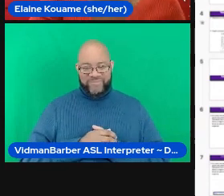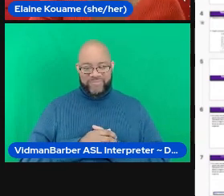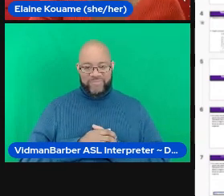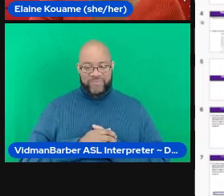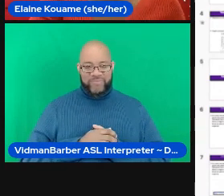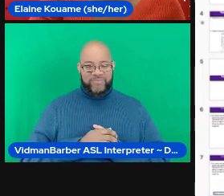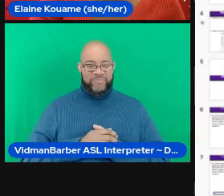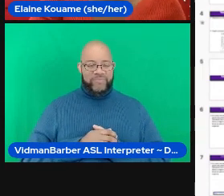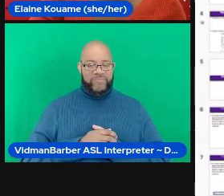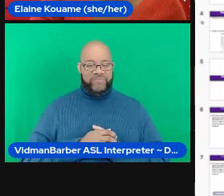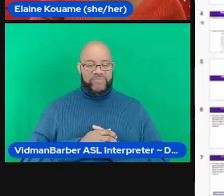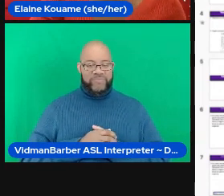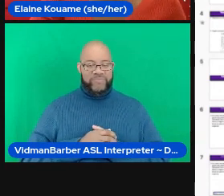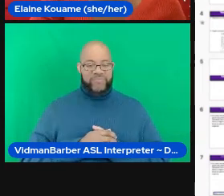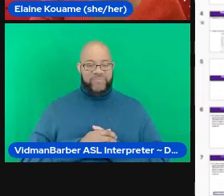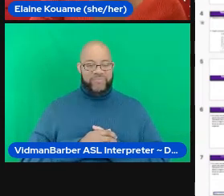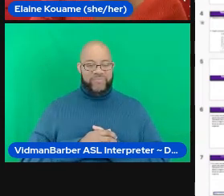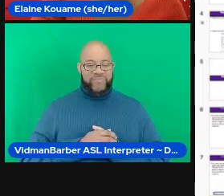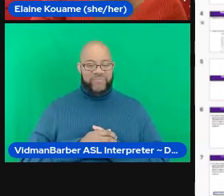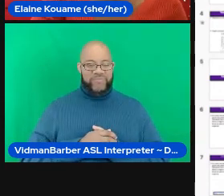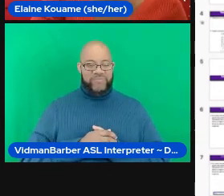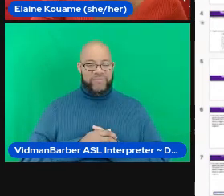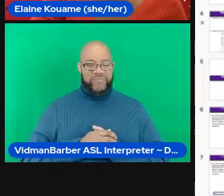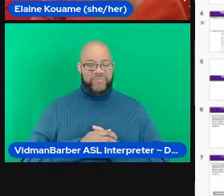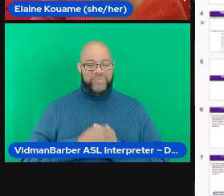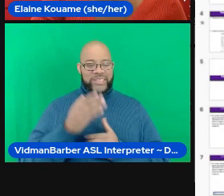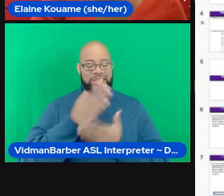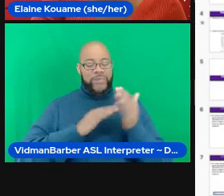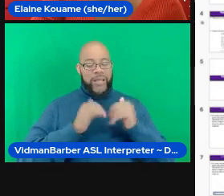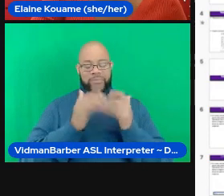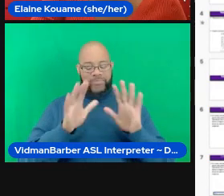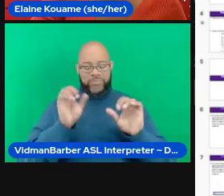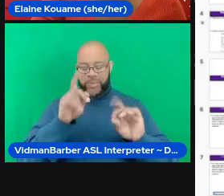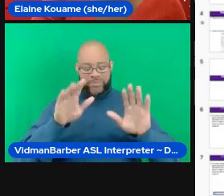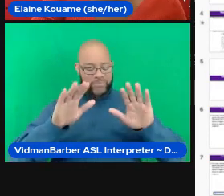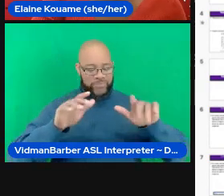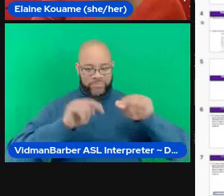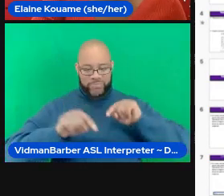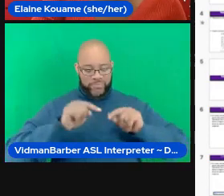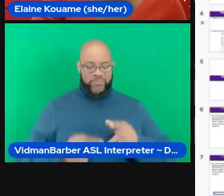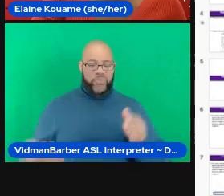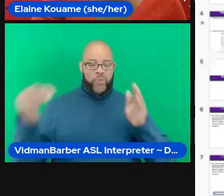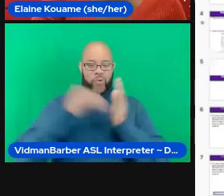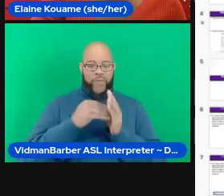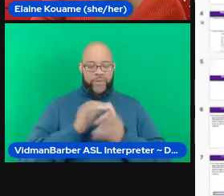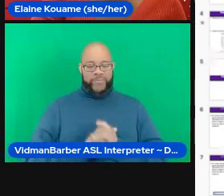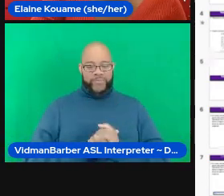Okay. Thank you. I somehow. Okay. Yeah. Okay. I'm gonna start over then.